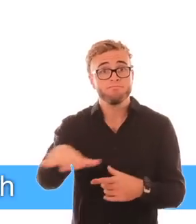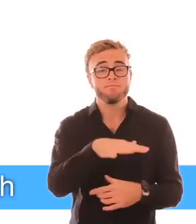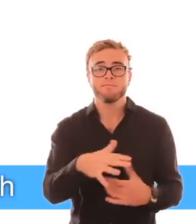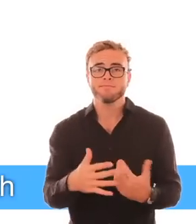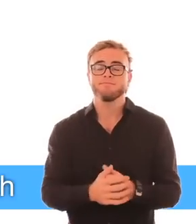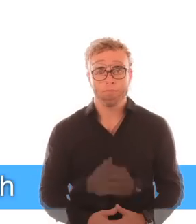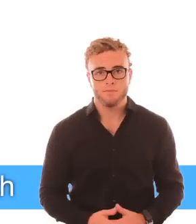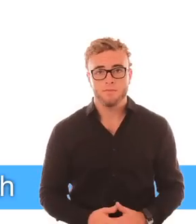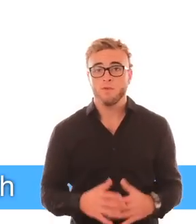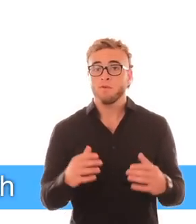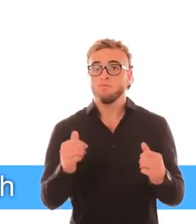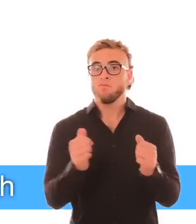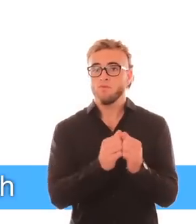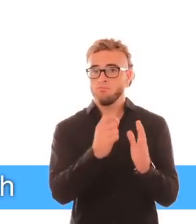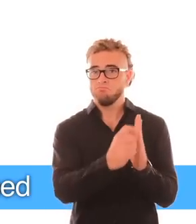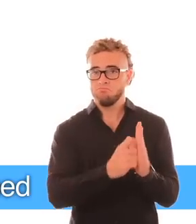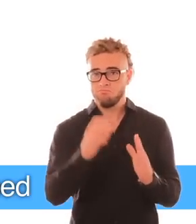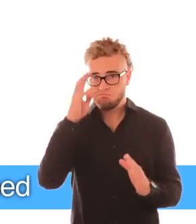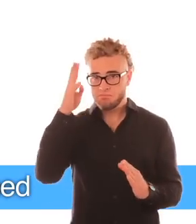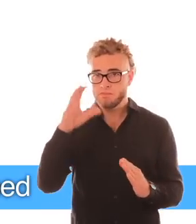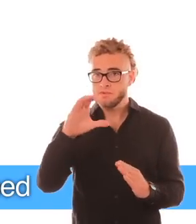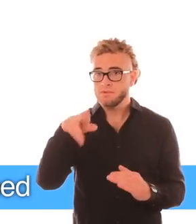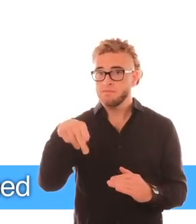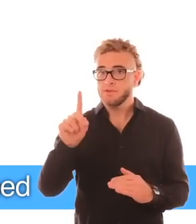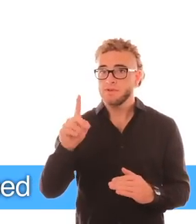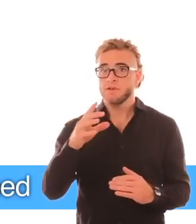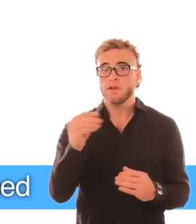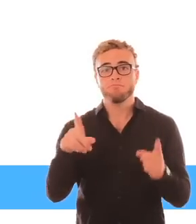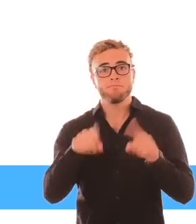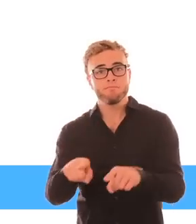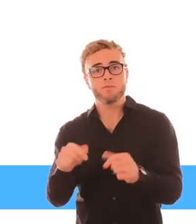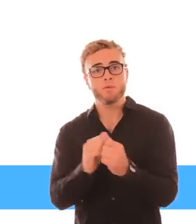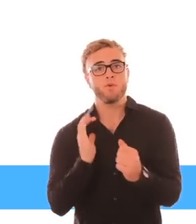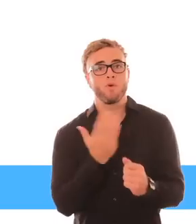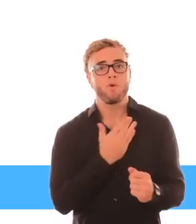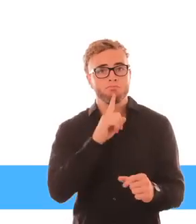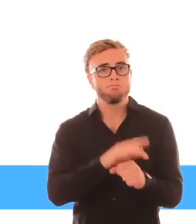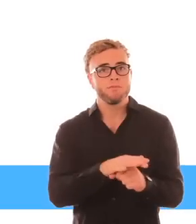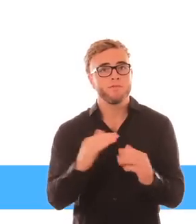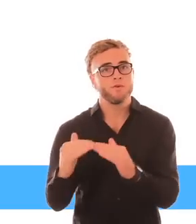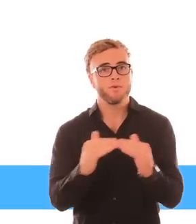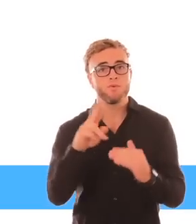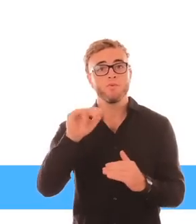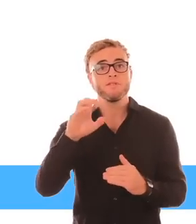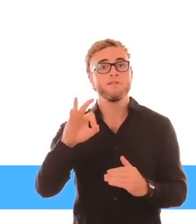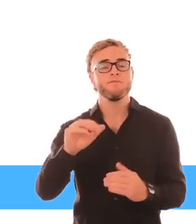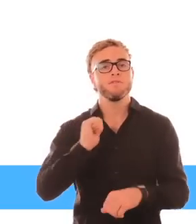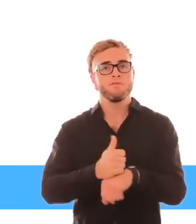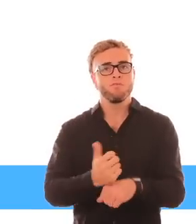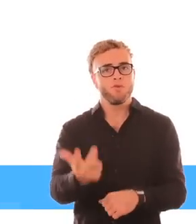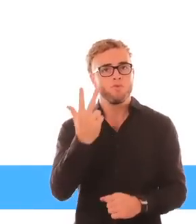of the CRPD and in line with our commitment to equity, UNICEF has developed 3 overarching goals for our work specifically